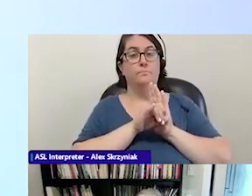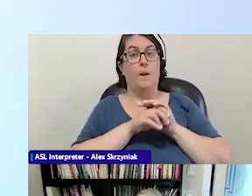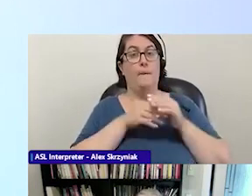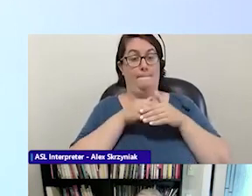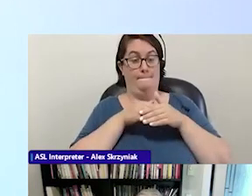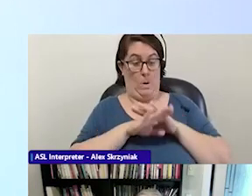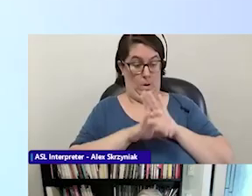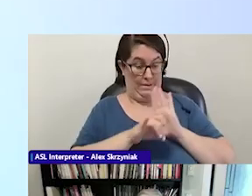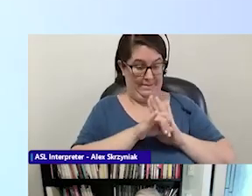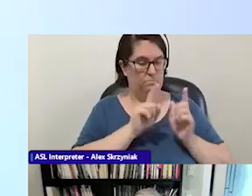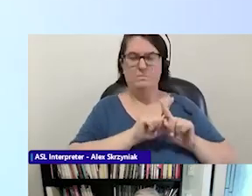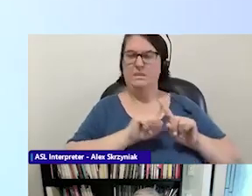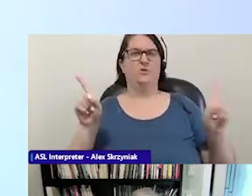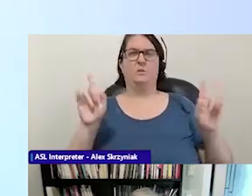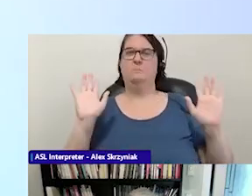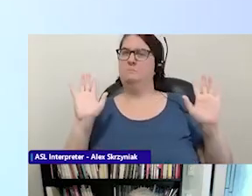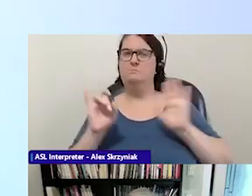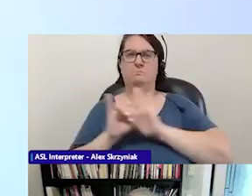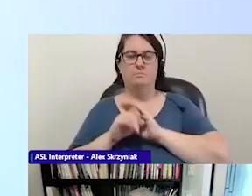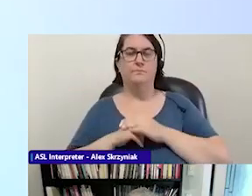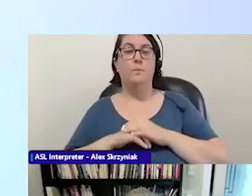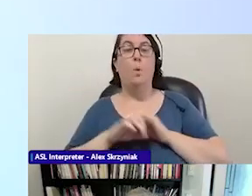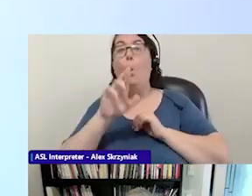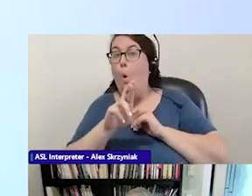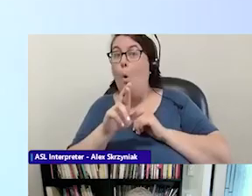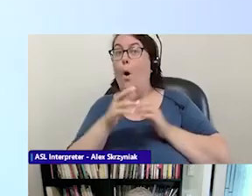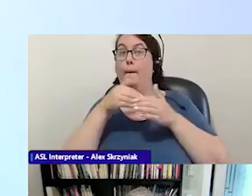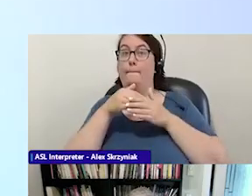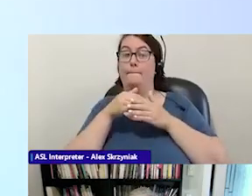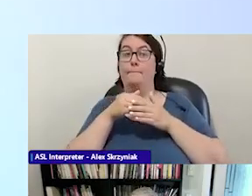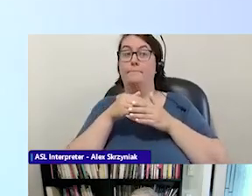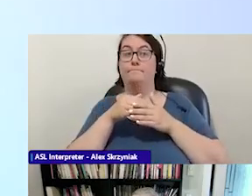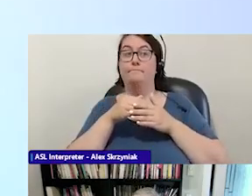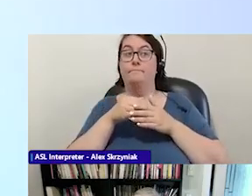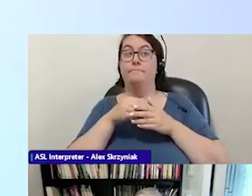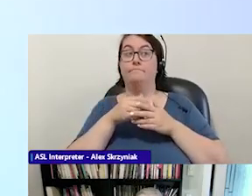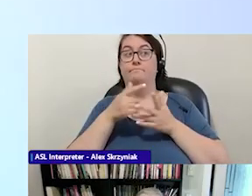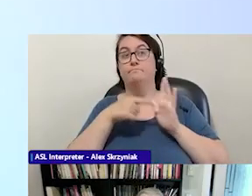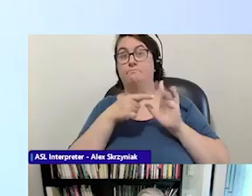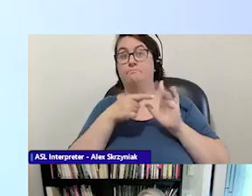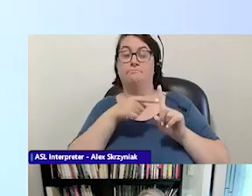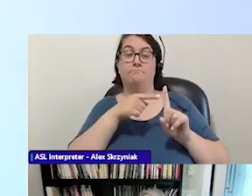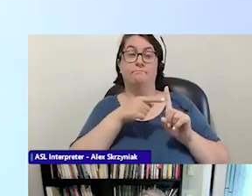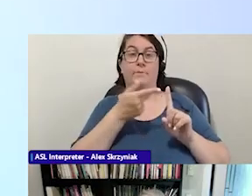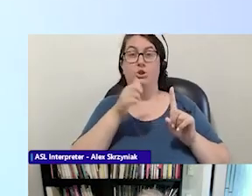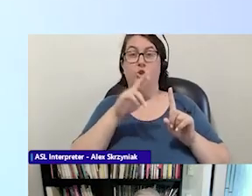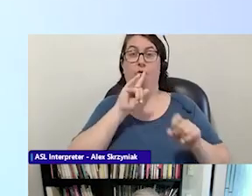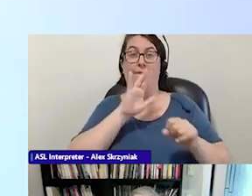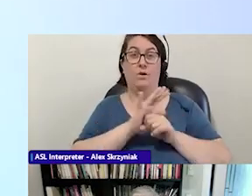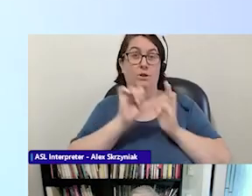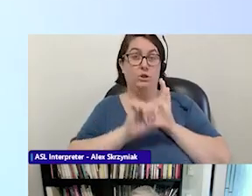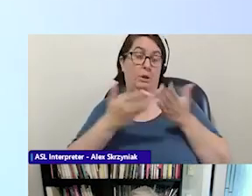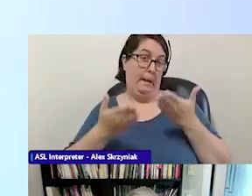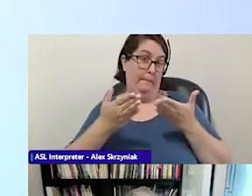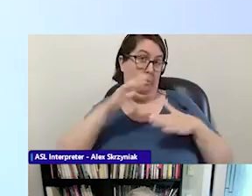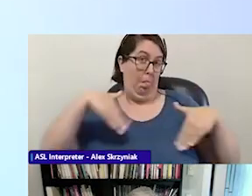one assigned. And they may or may not have had gender-affirming surgery. In the case of older